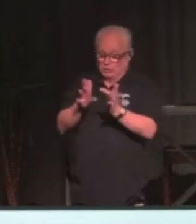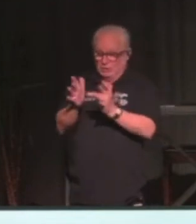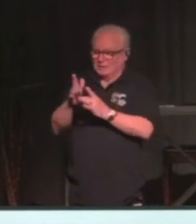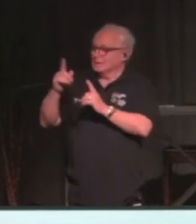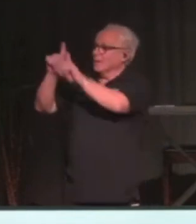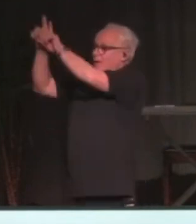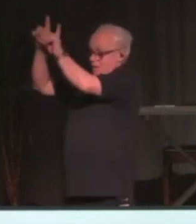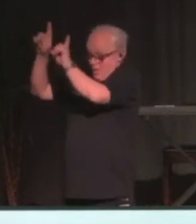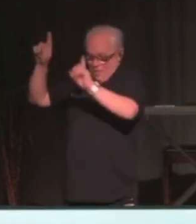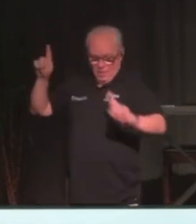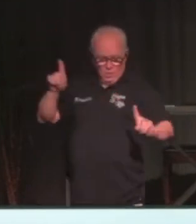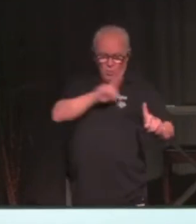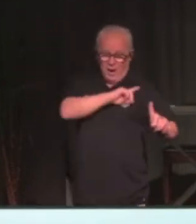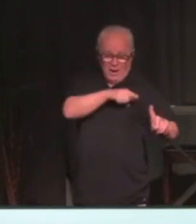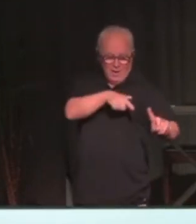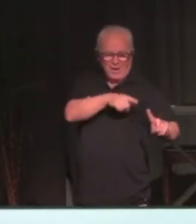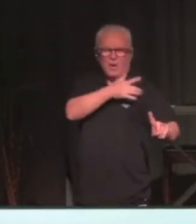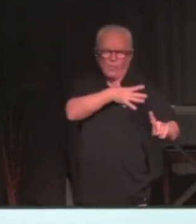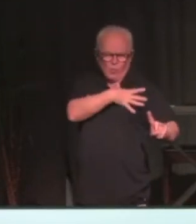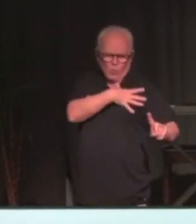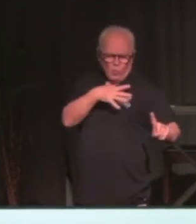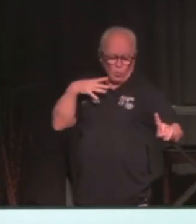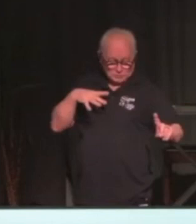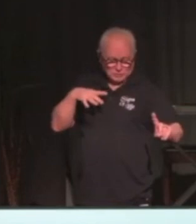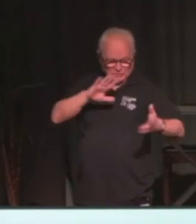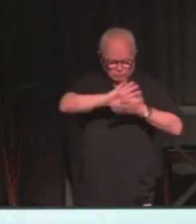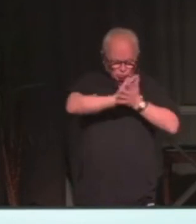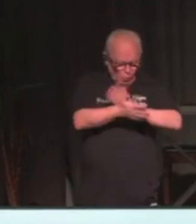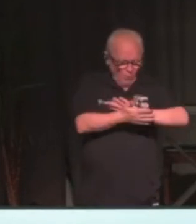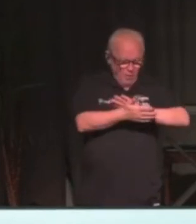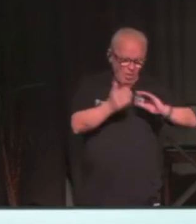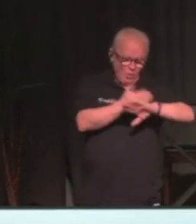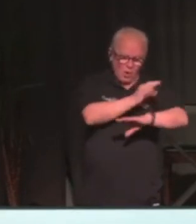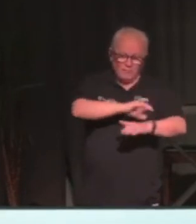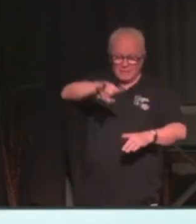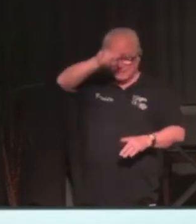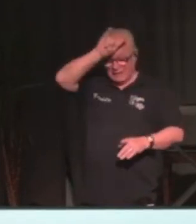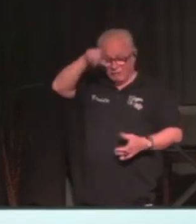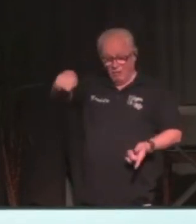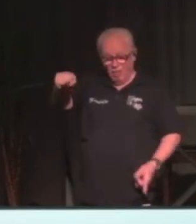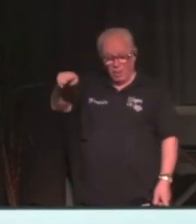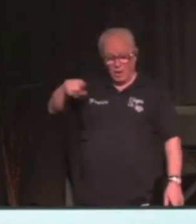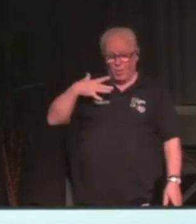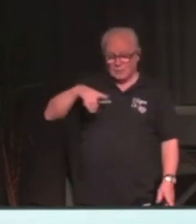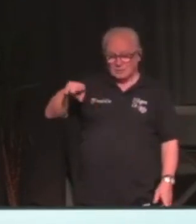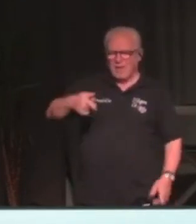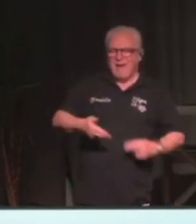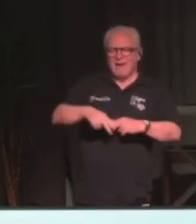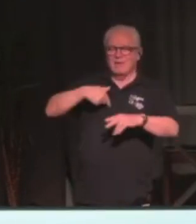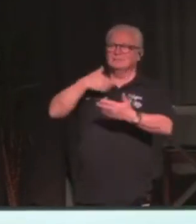Jesus came to destroy the works of the devil. If you're here today and you think that